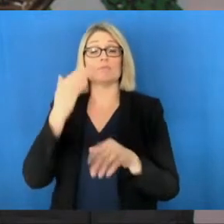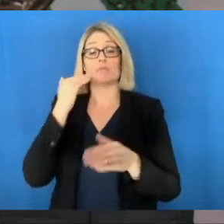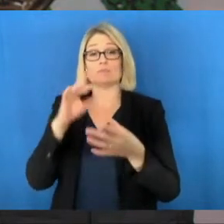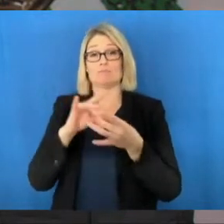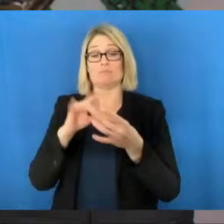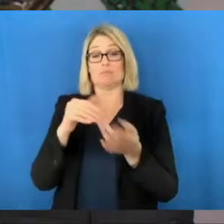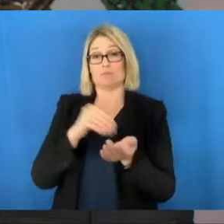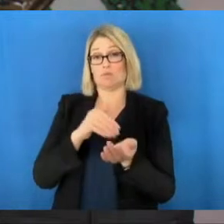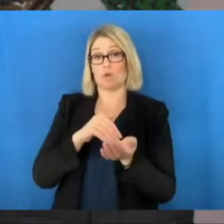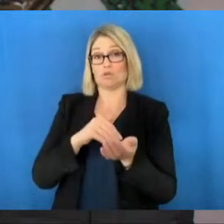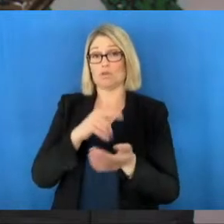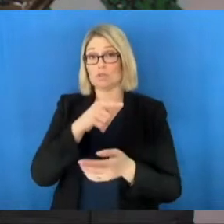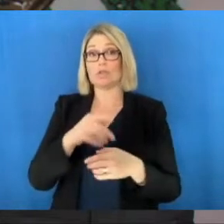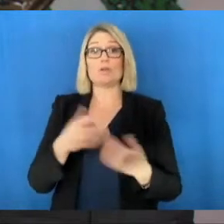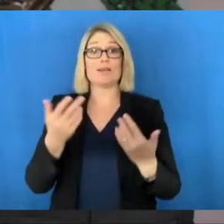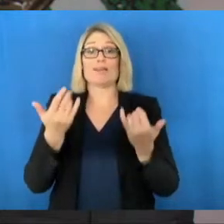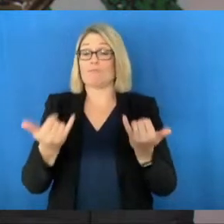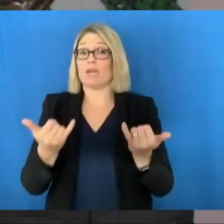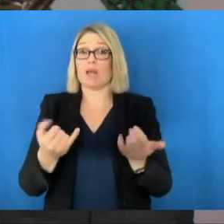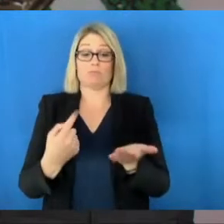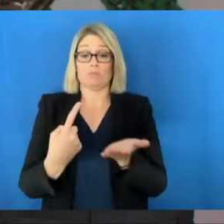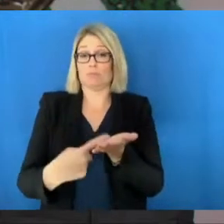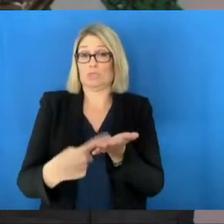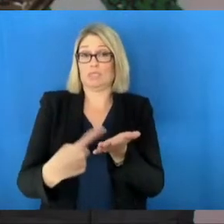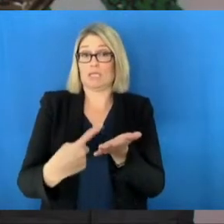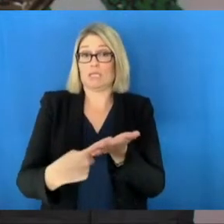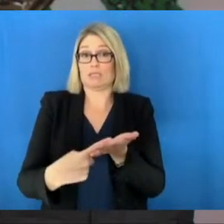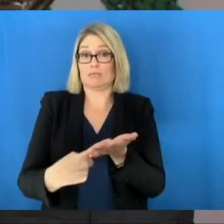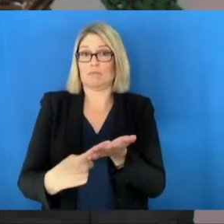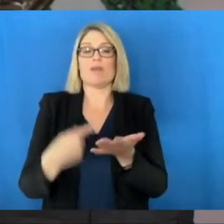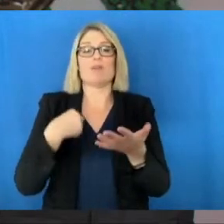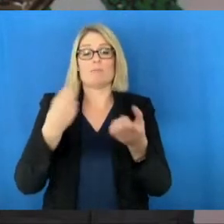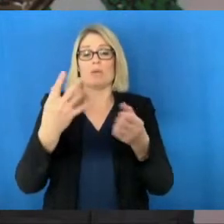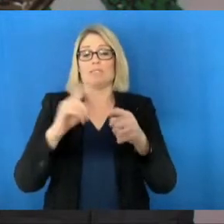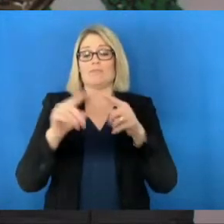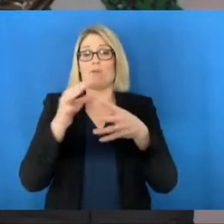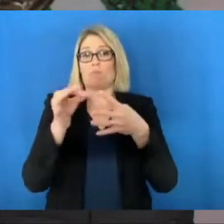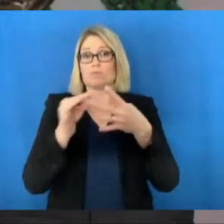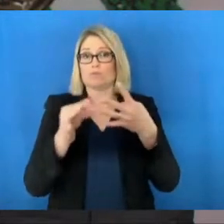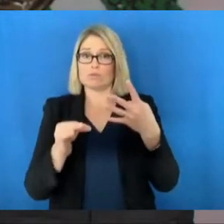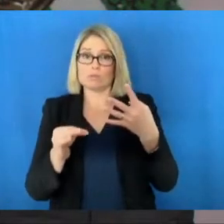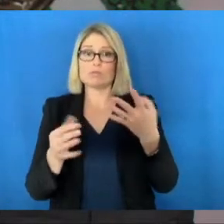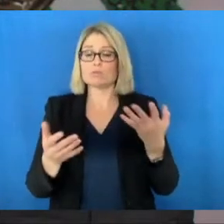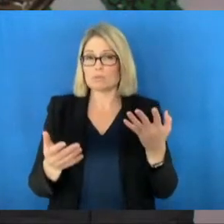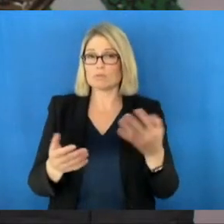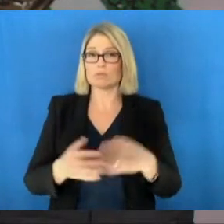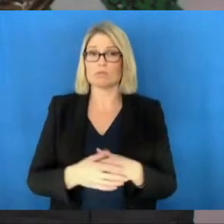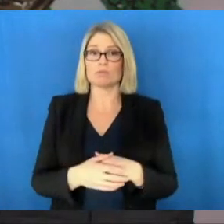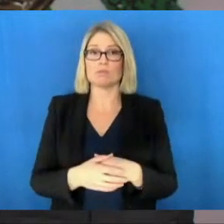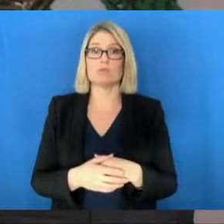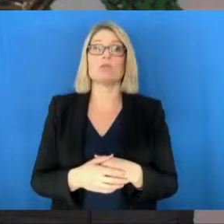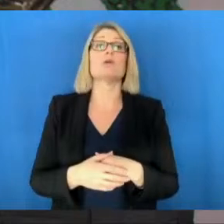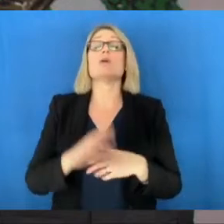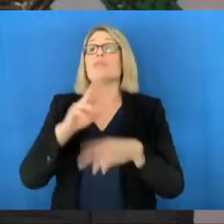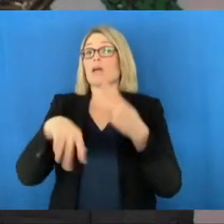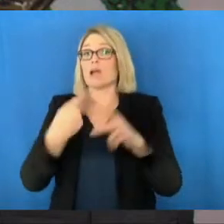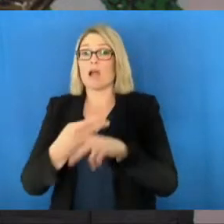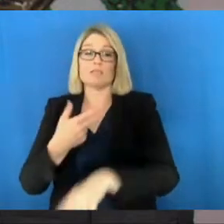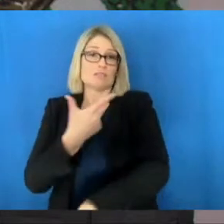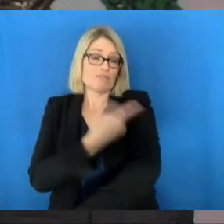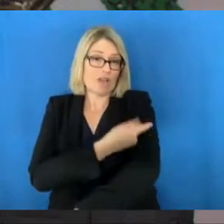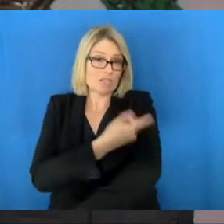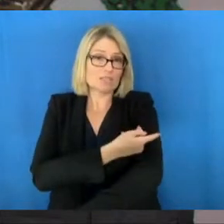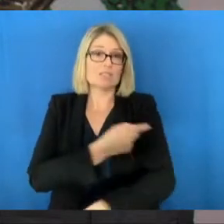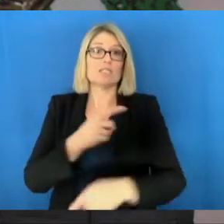still really discussing the various options that may come to us with respect to the types of vaccine, what the